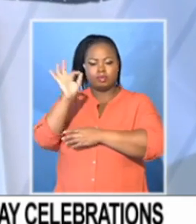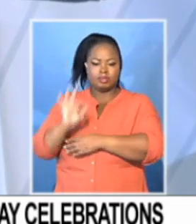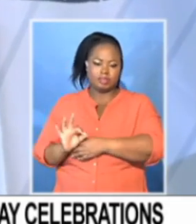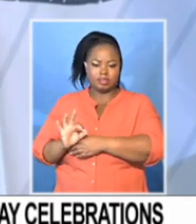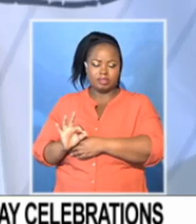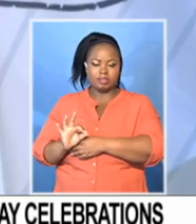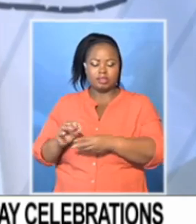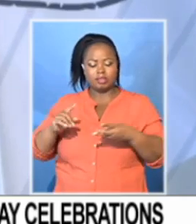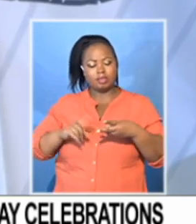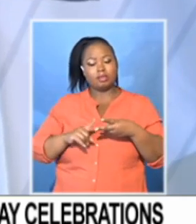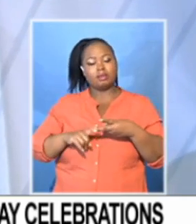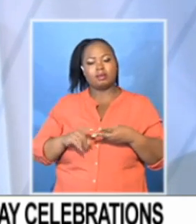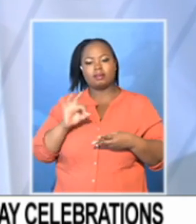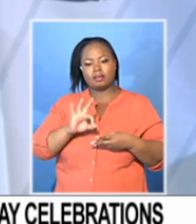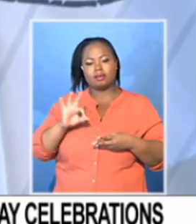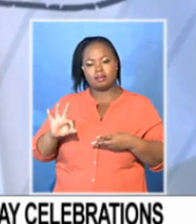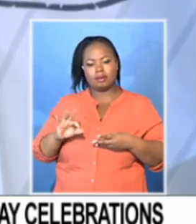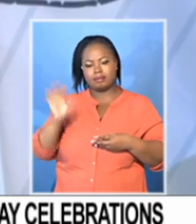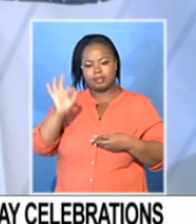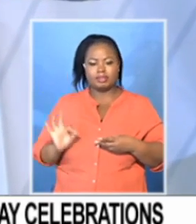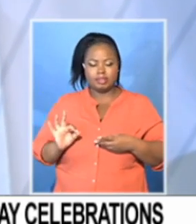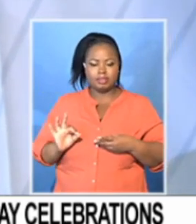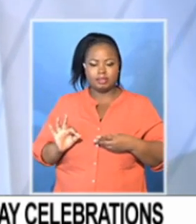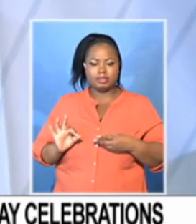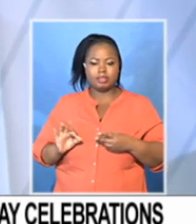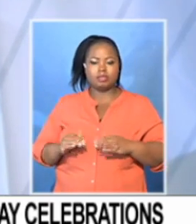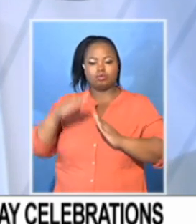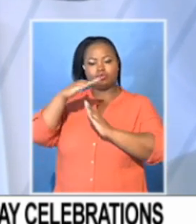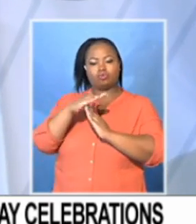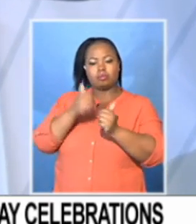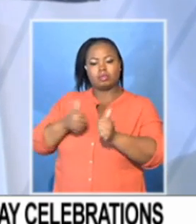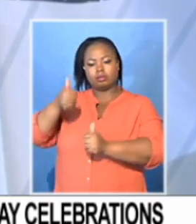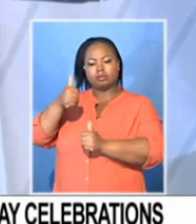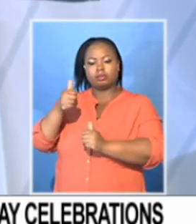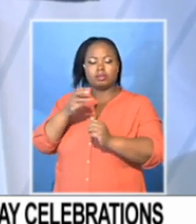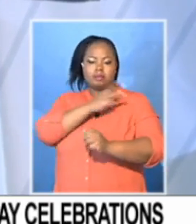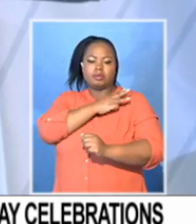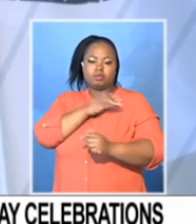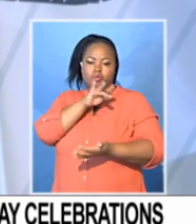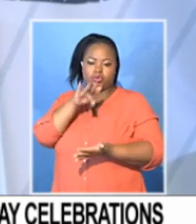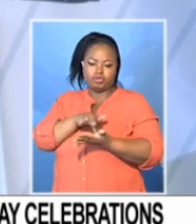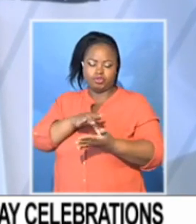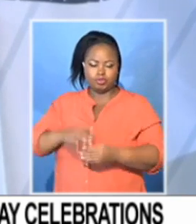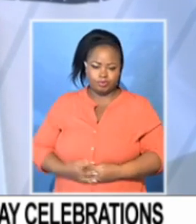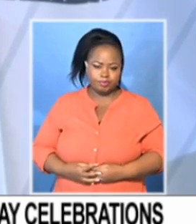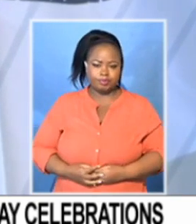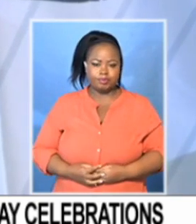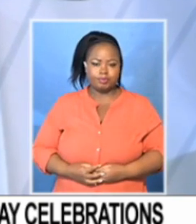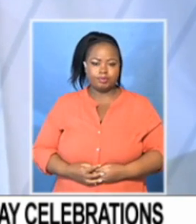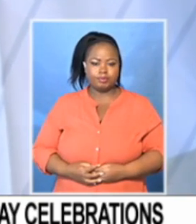and 33% at top and senior management positions, respectively.